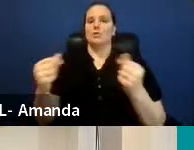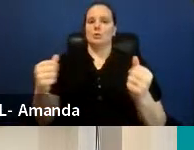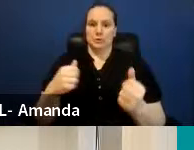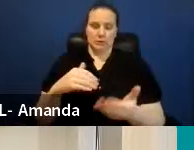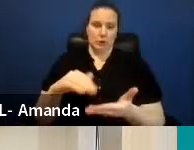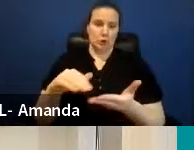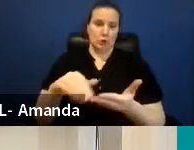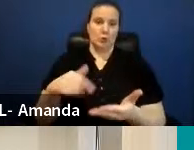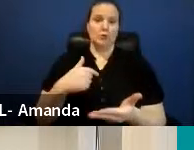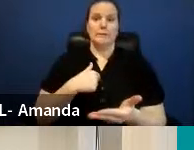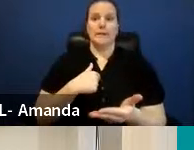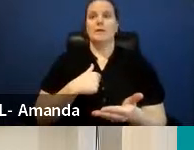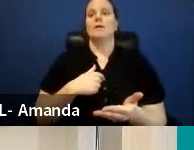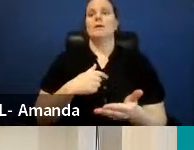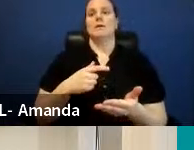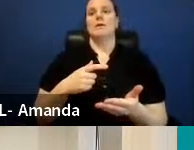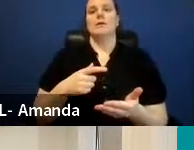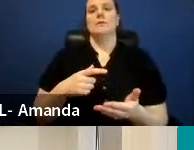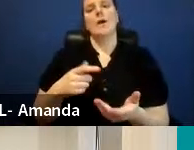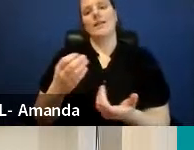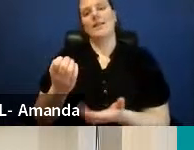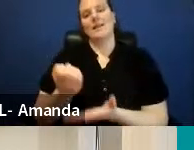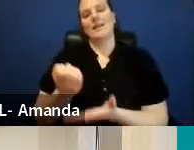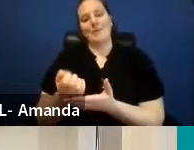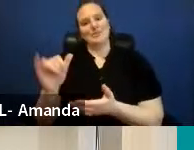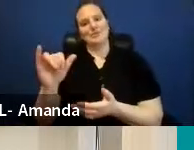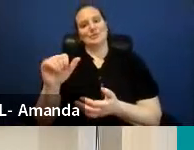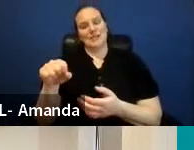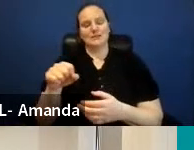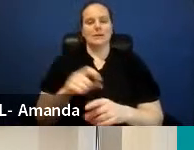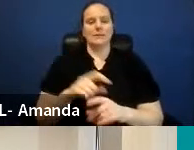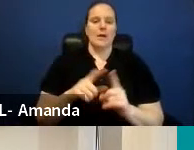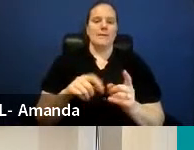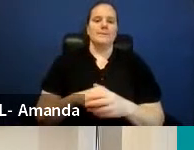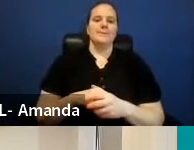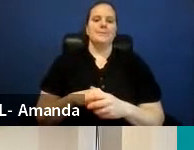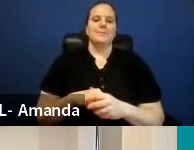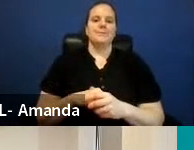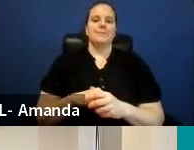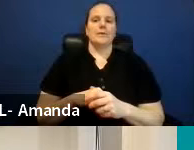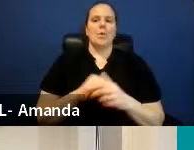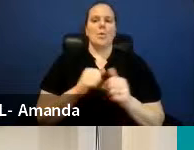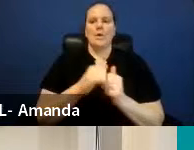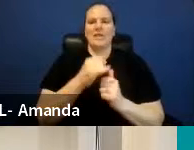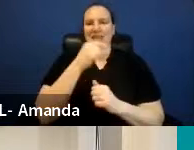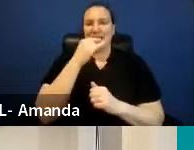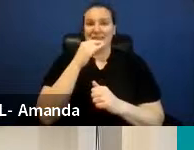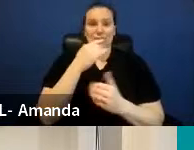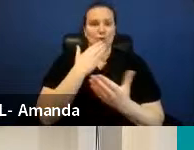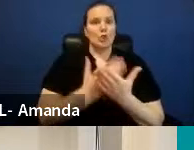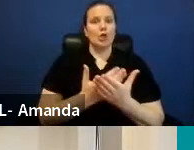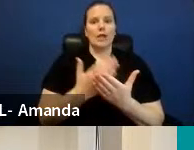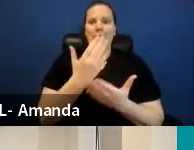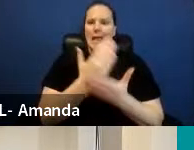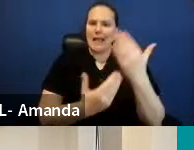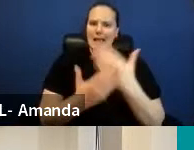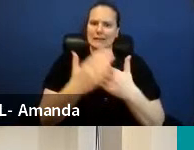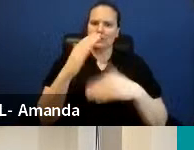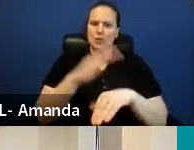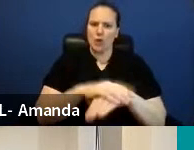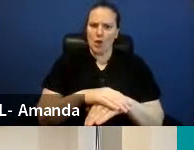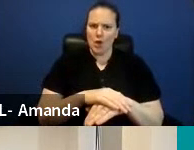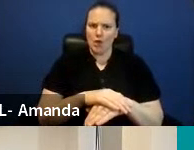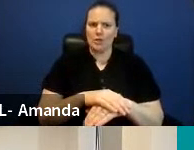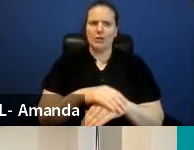need economic solutions as well. And with kids, it's always good to have hands-on. So there were